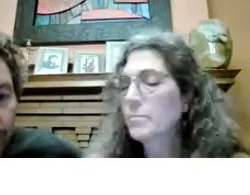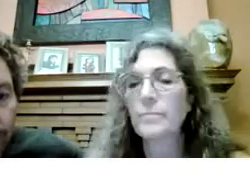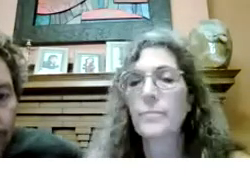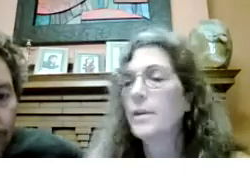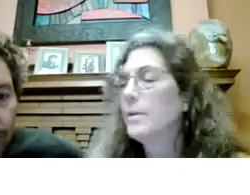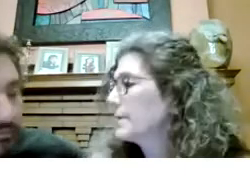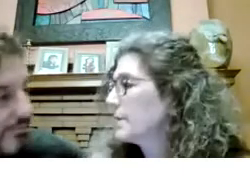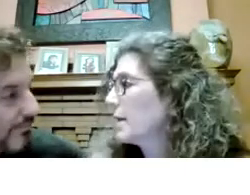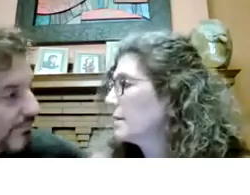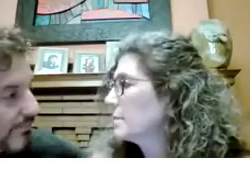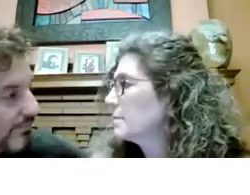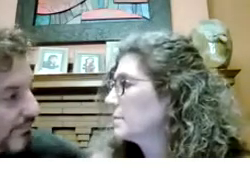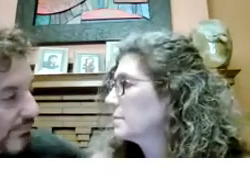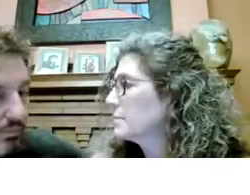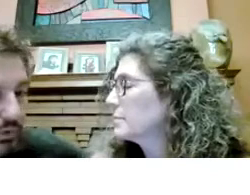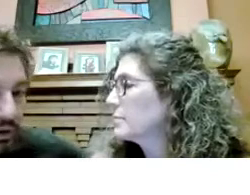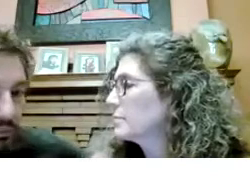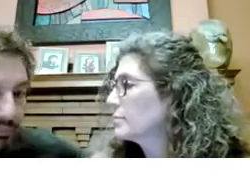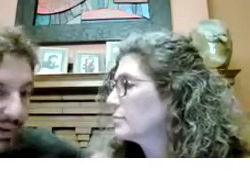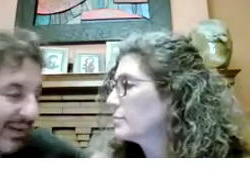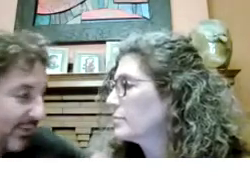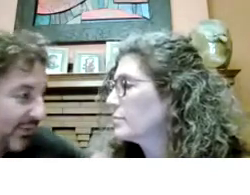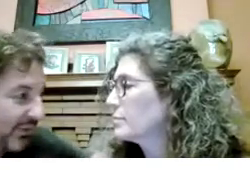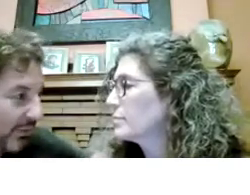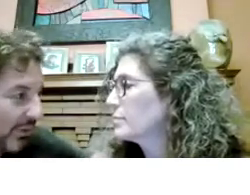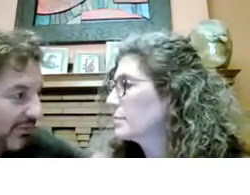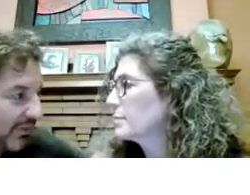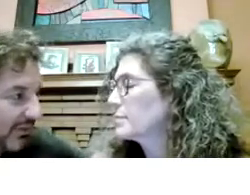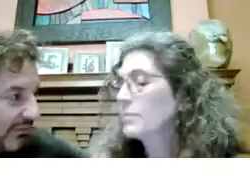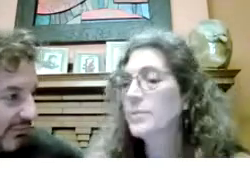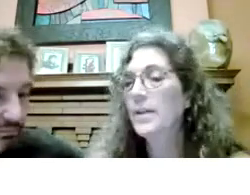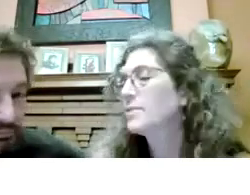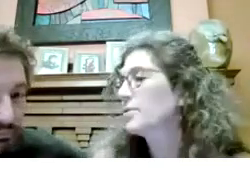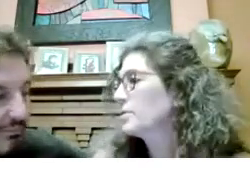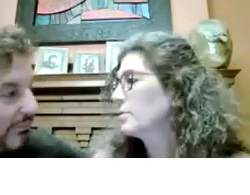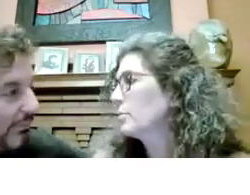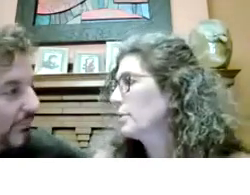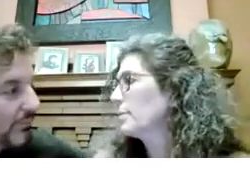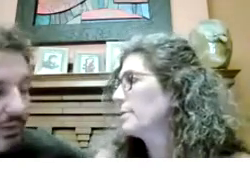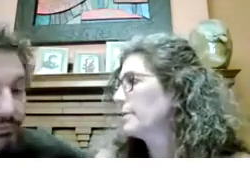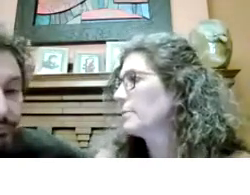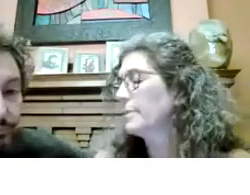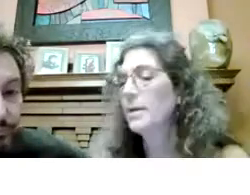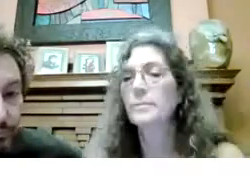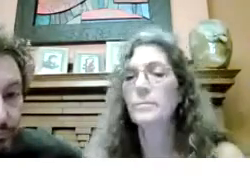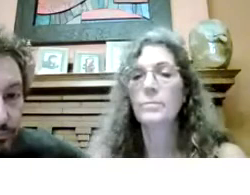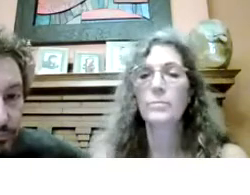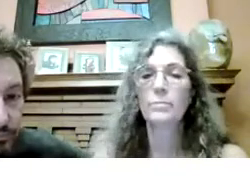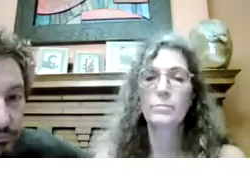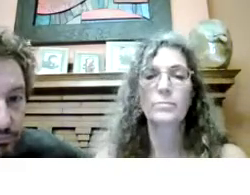as needed there. We have not designed anything like that, but theoretically it is possible because as I'm sure what